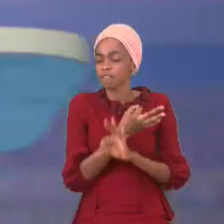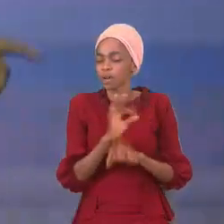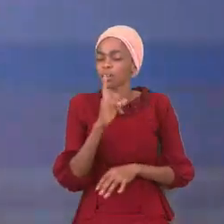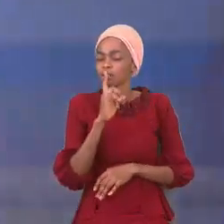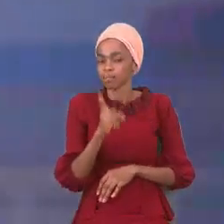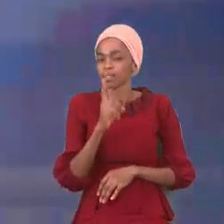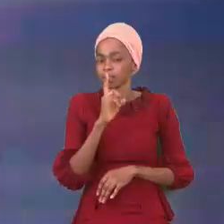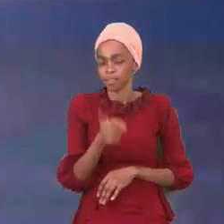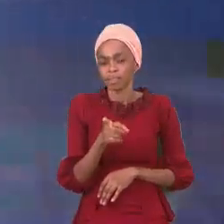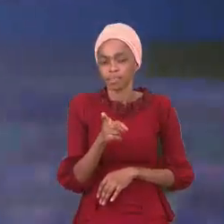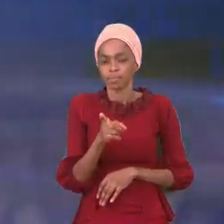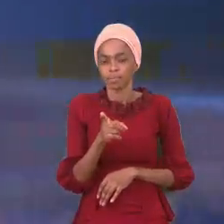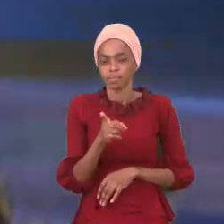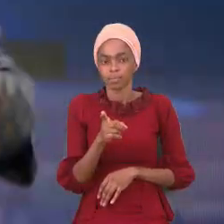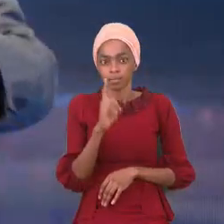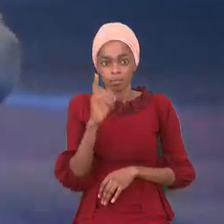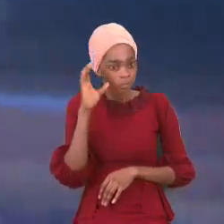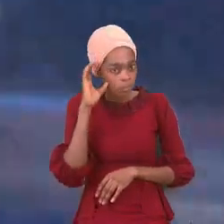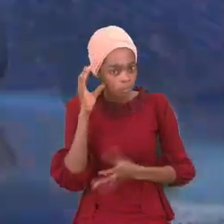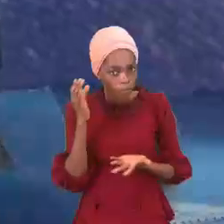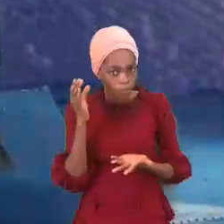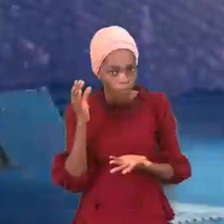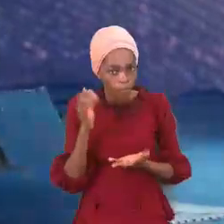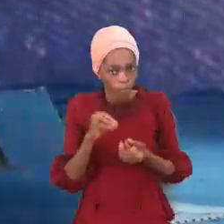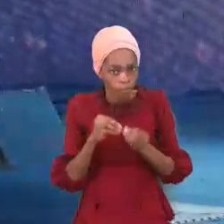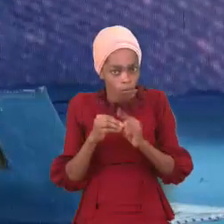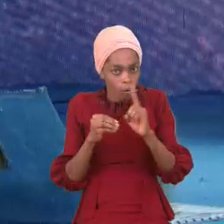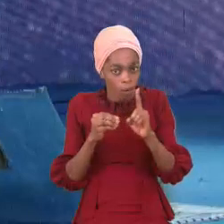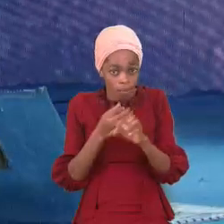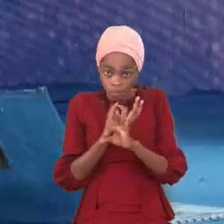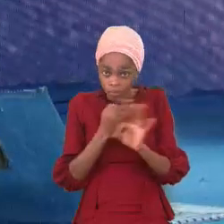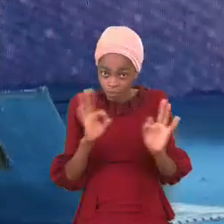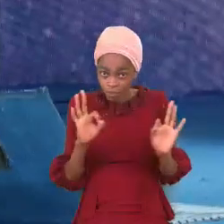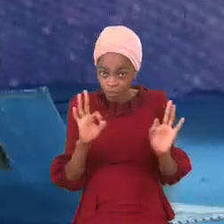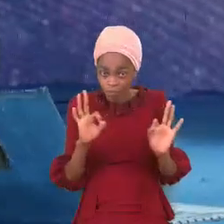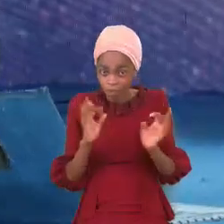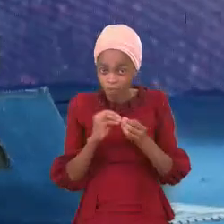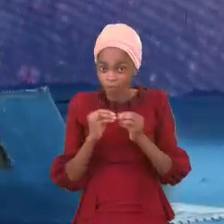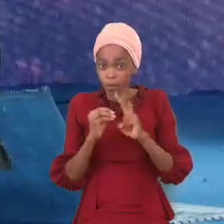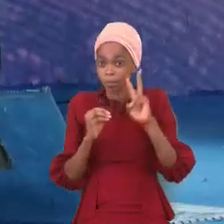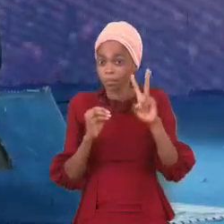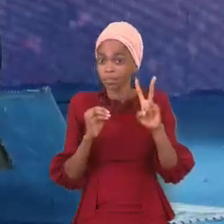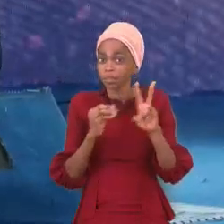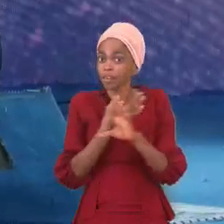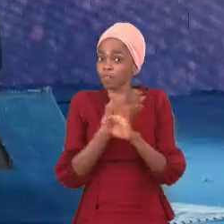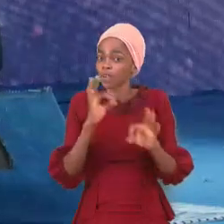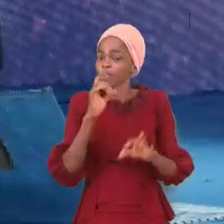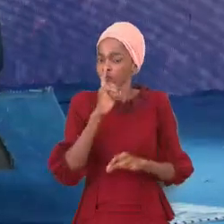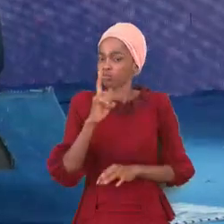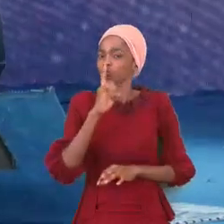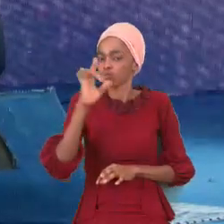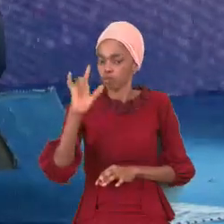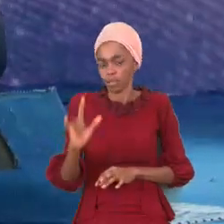free indeed. Did you hear that? Number one, free. Number two, free